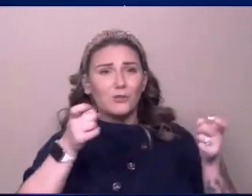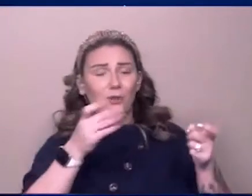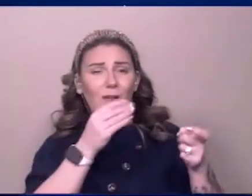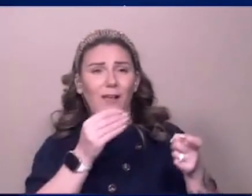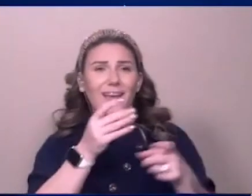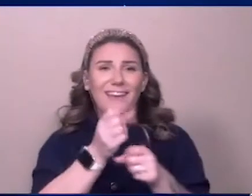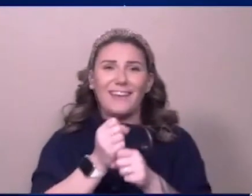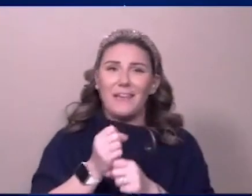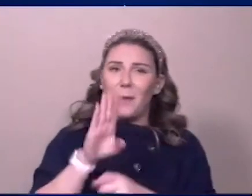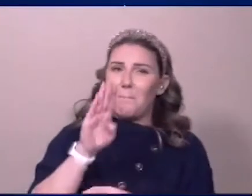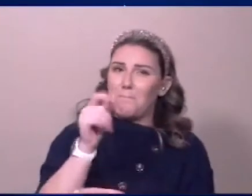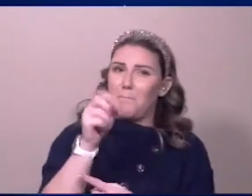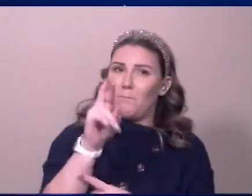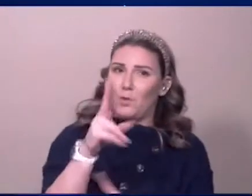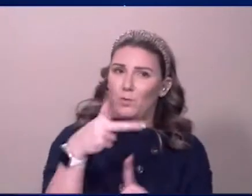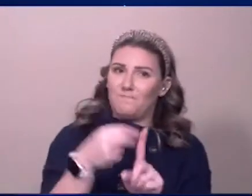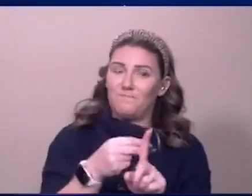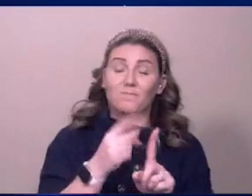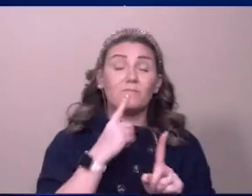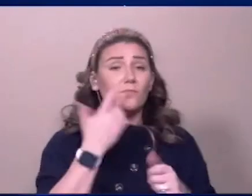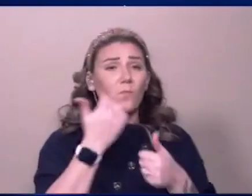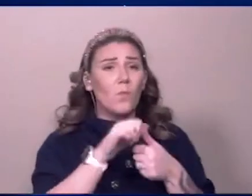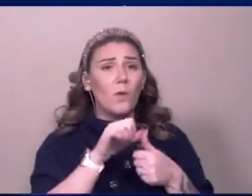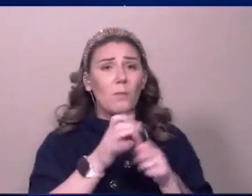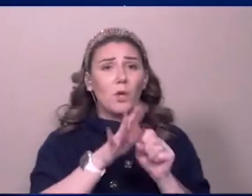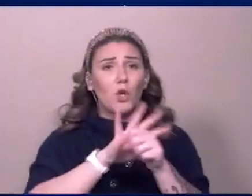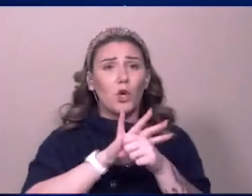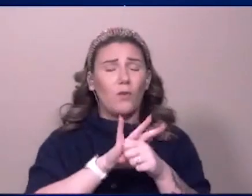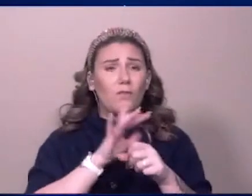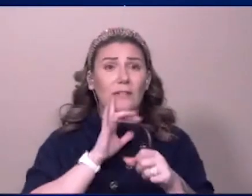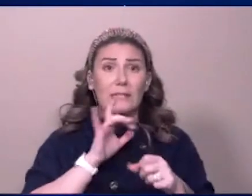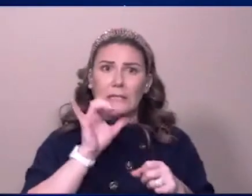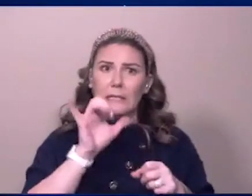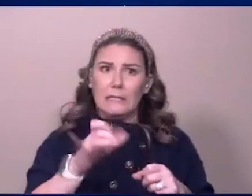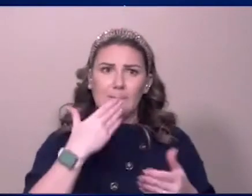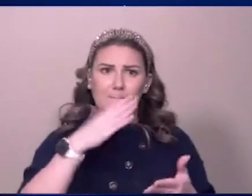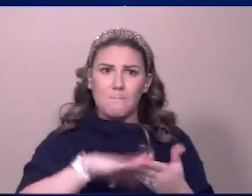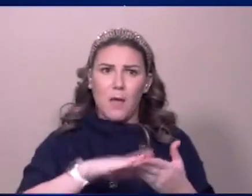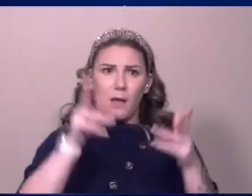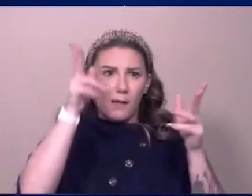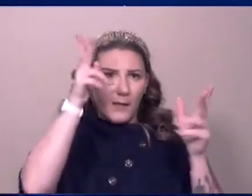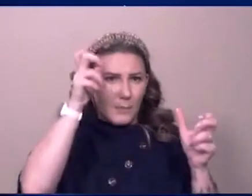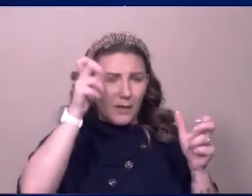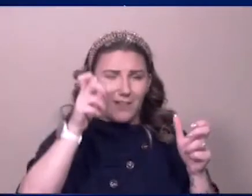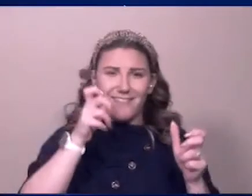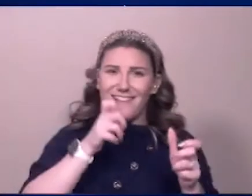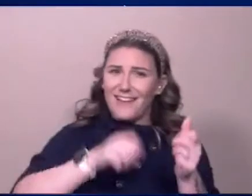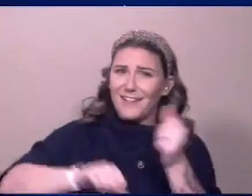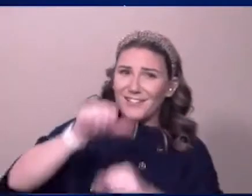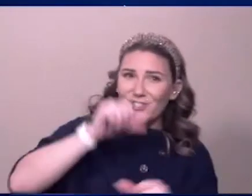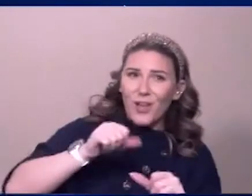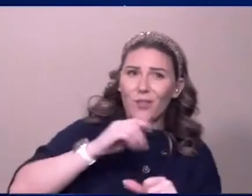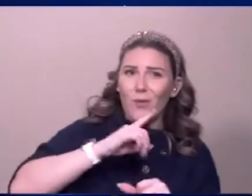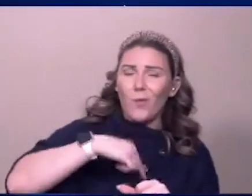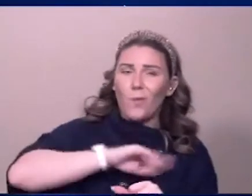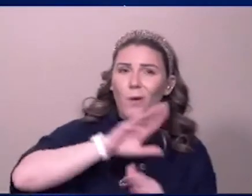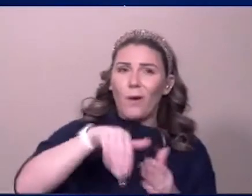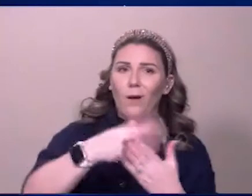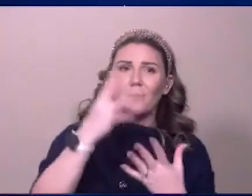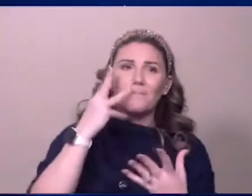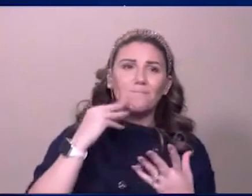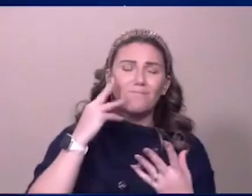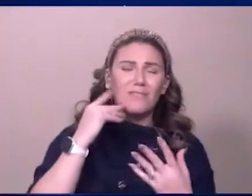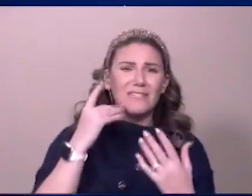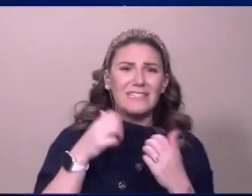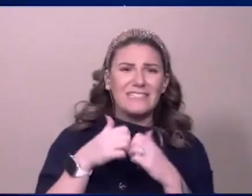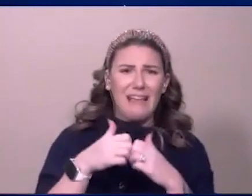boosters. Remember that COVID is the enemy, not each other. We're on this battle together as a community. Let me